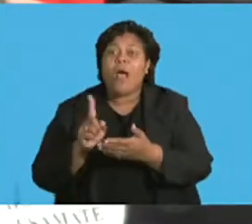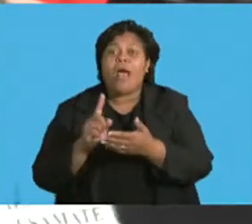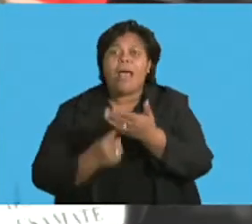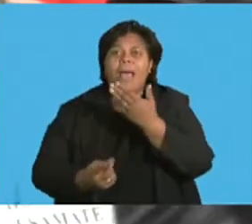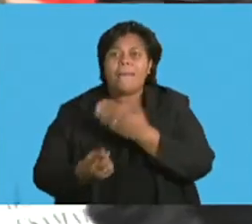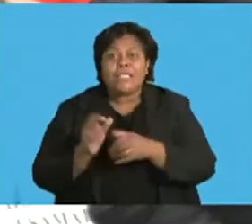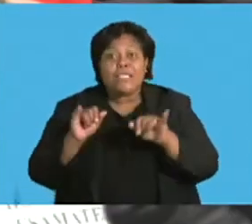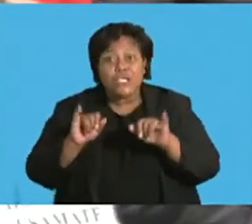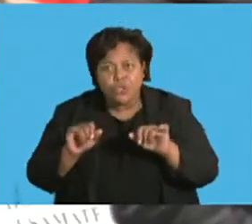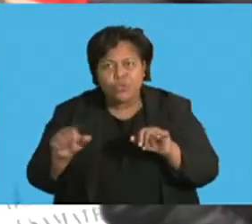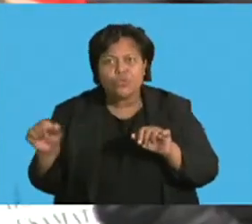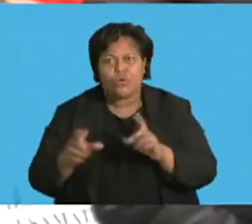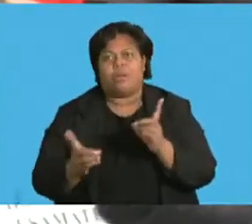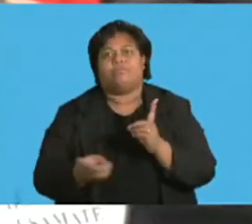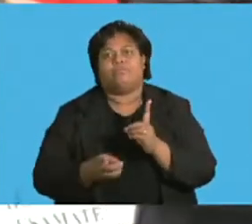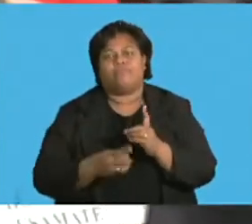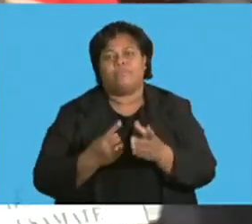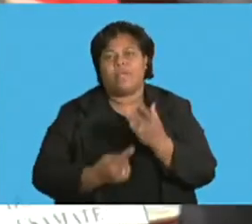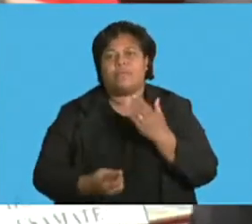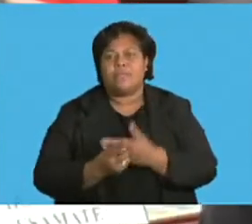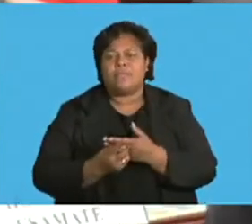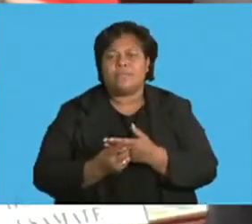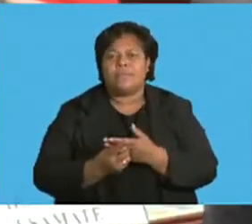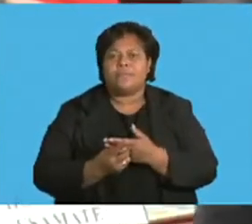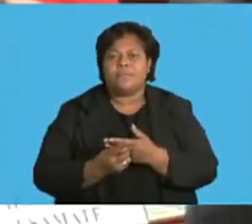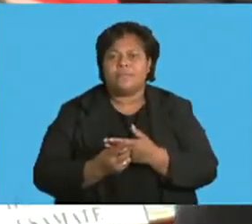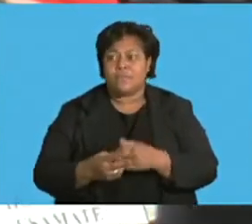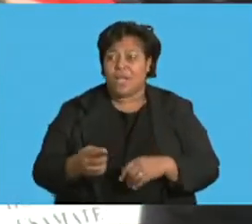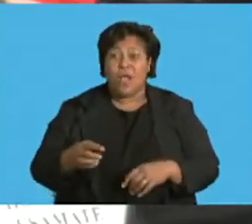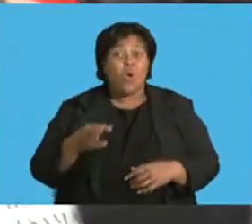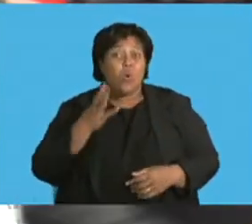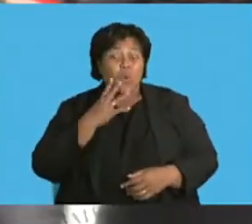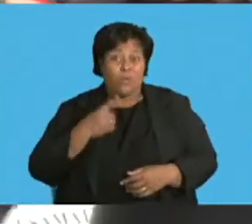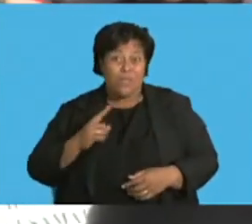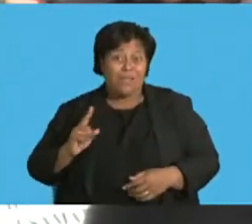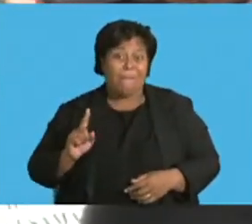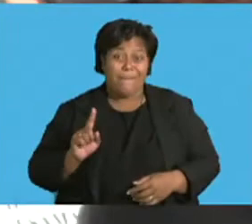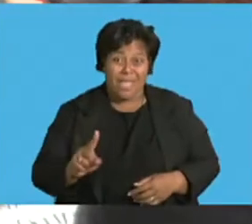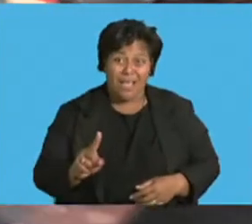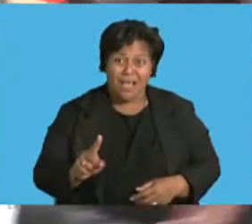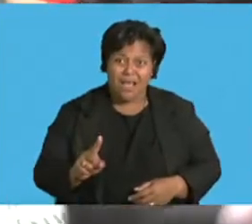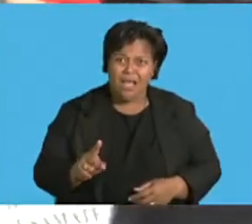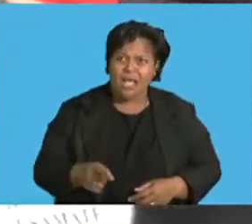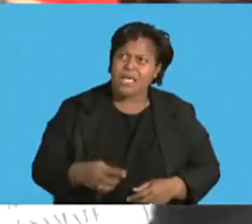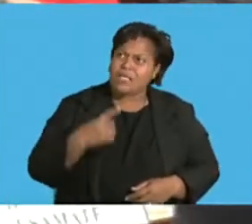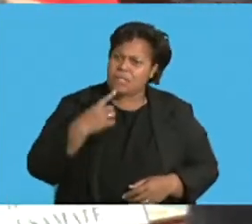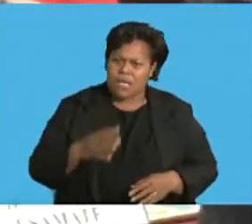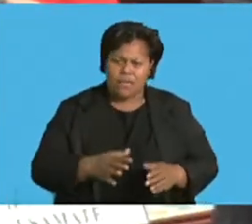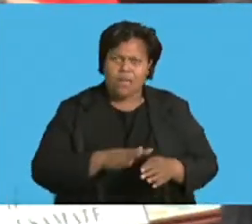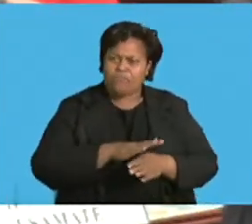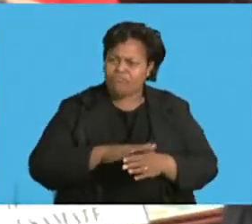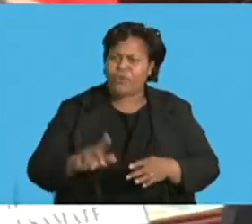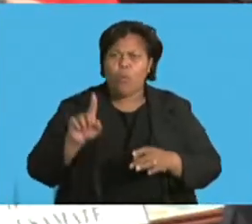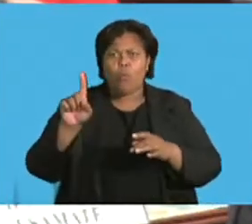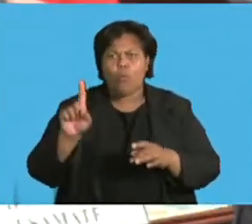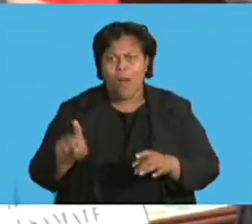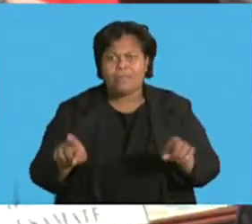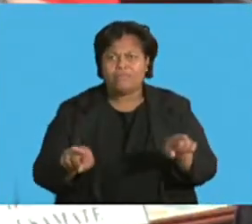the precedent that's been set. To come here and say, let's wipe the table clean with a one cloth is completely